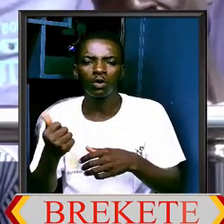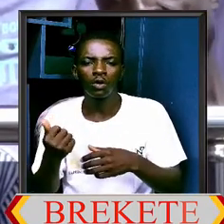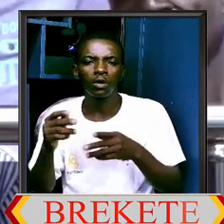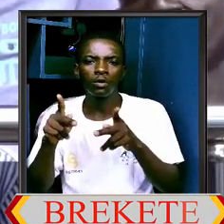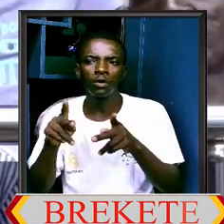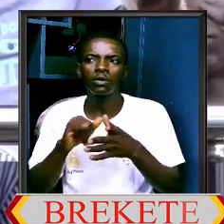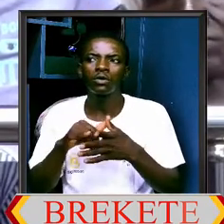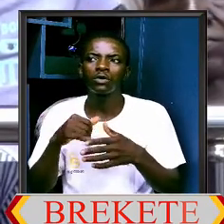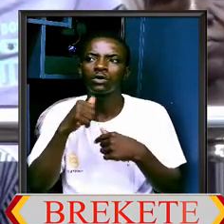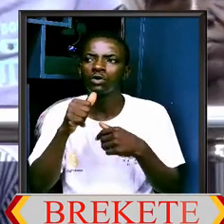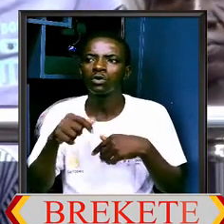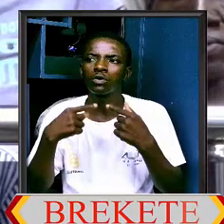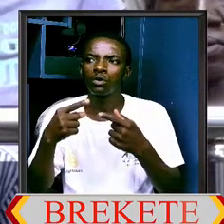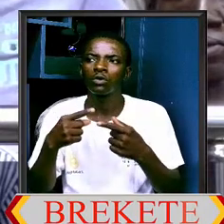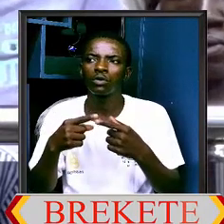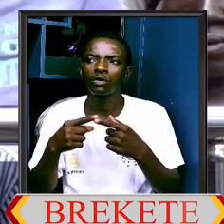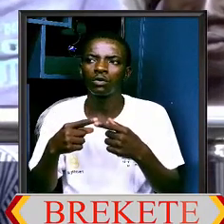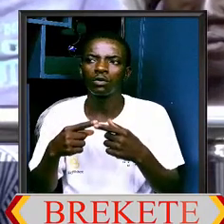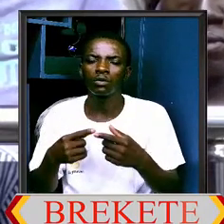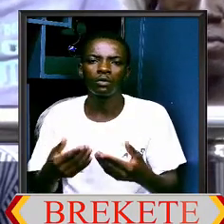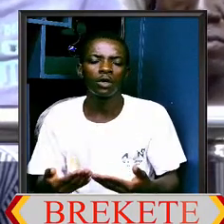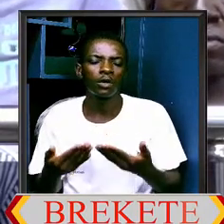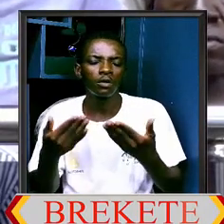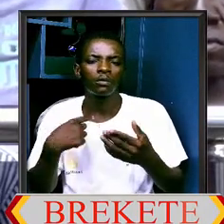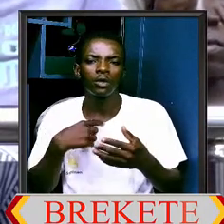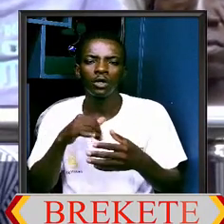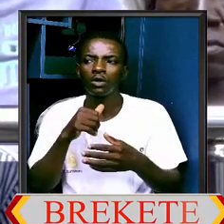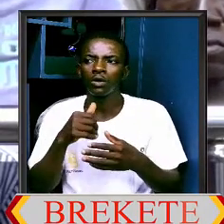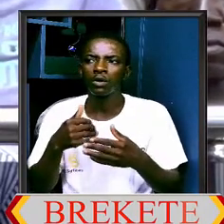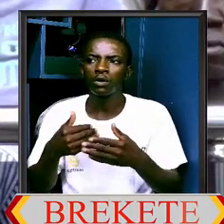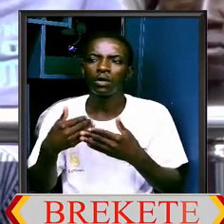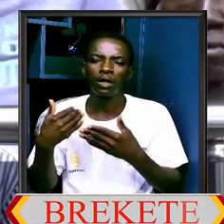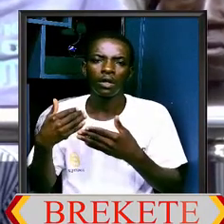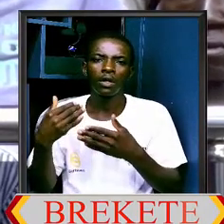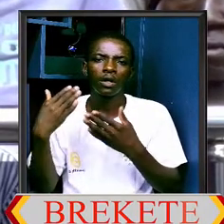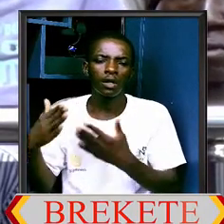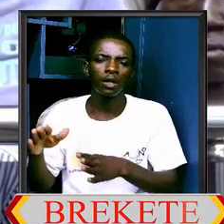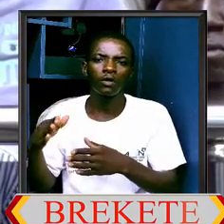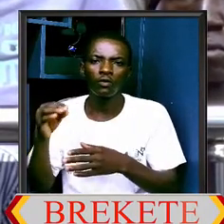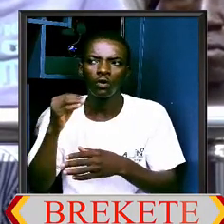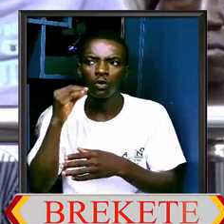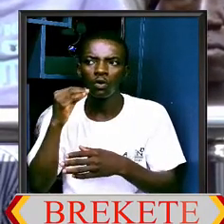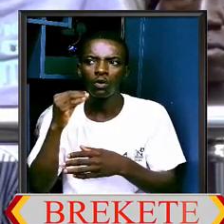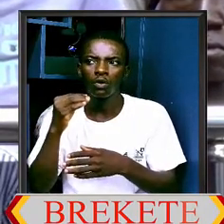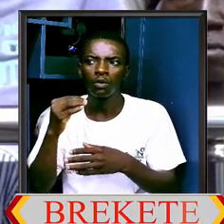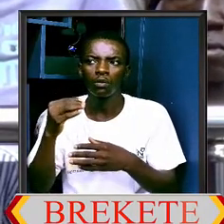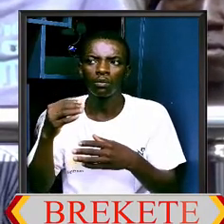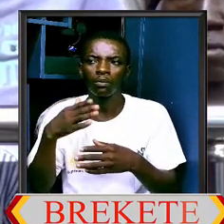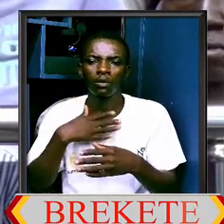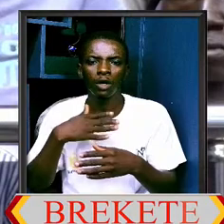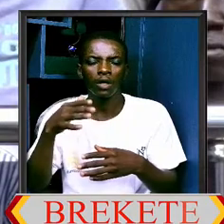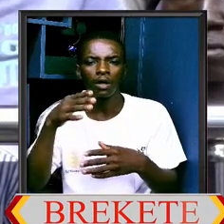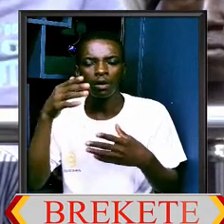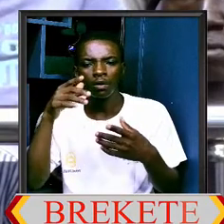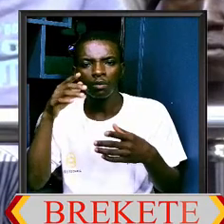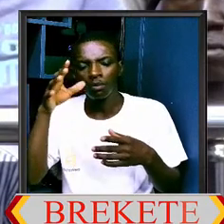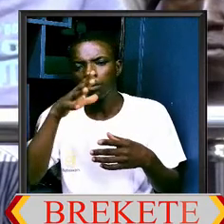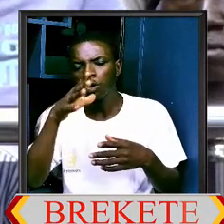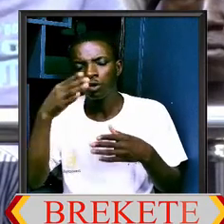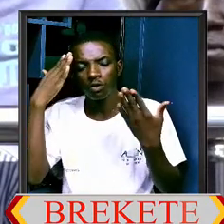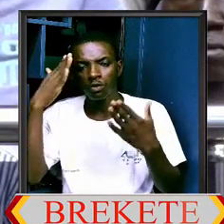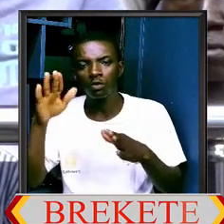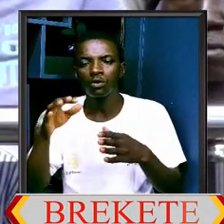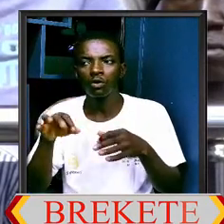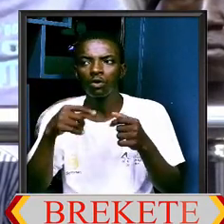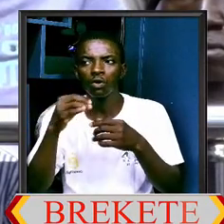other people, they say they are not going, and say, sir, carry me, I left home, see, My girlfriend don't know where I be, so that I will go